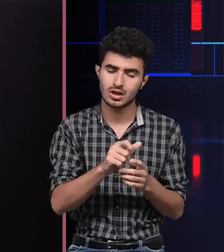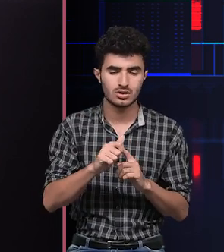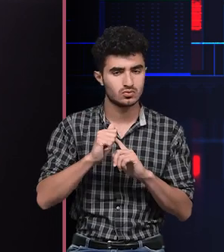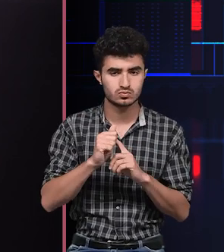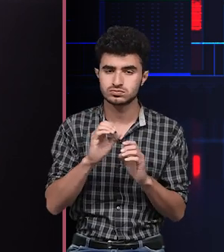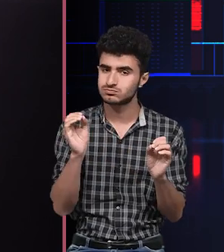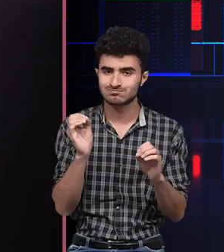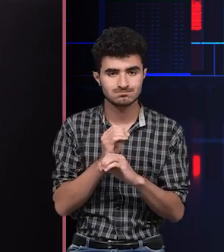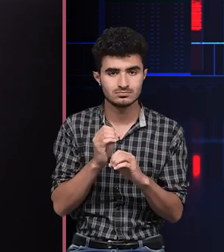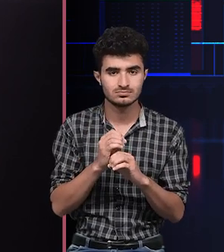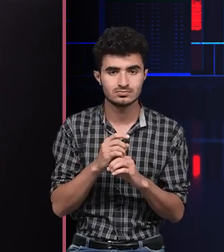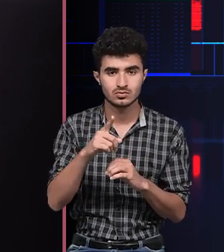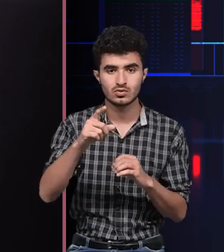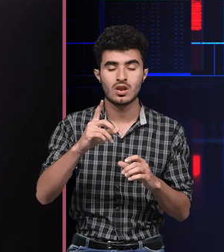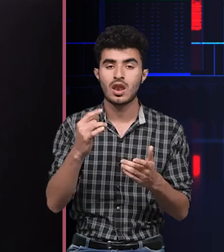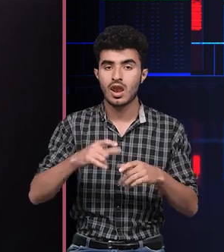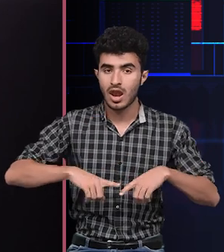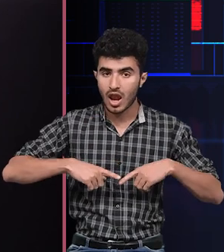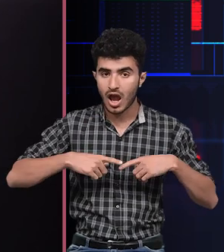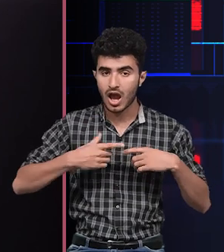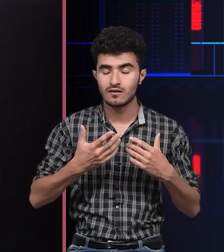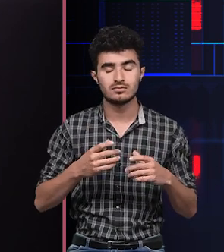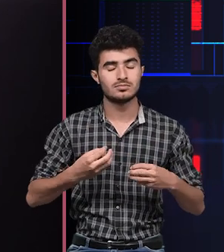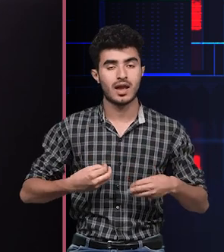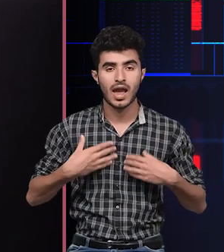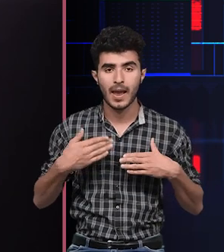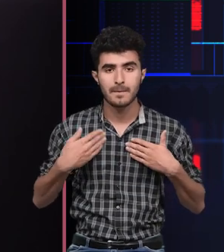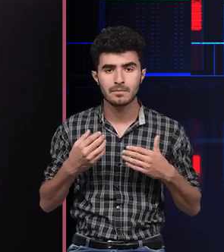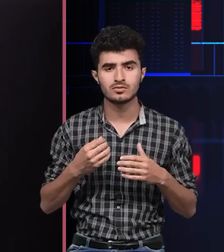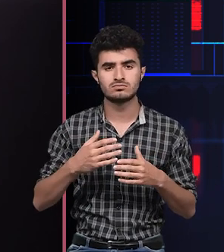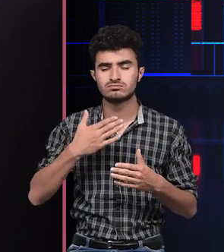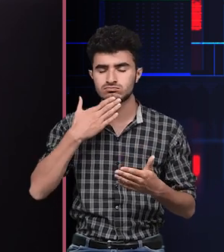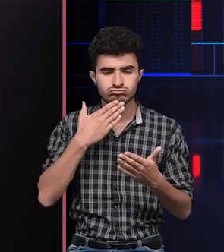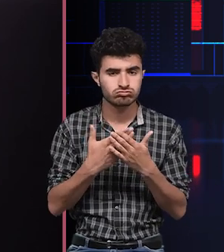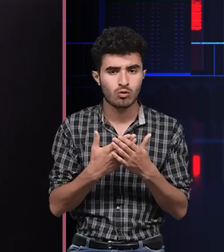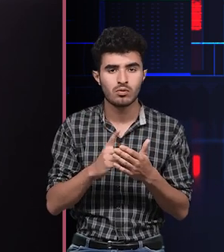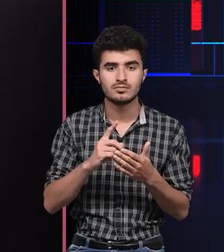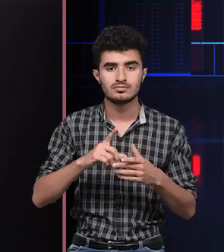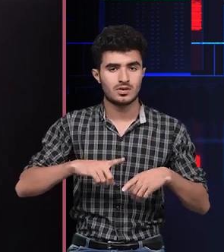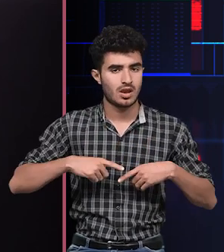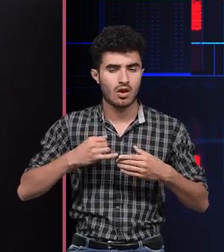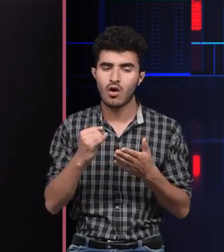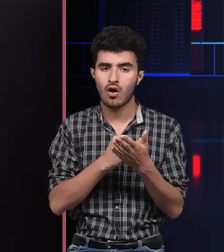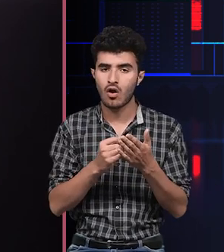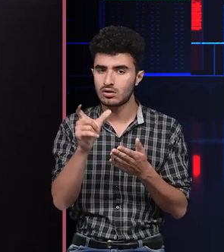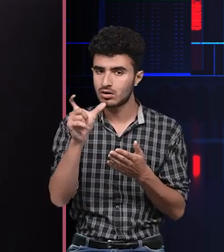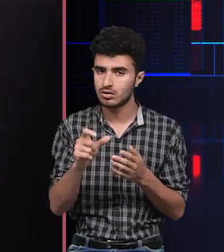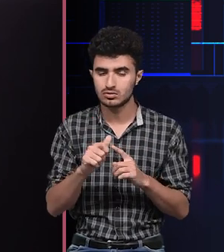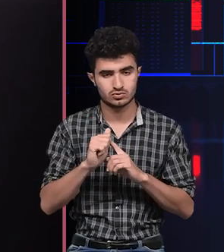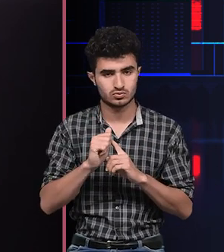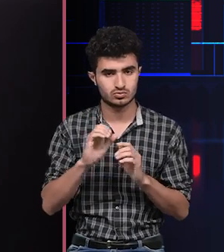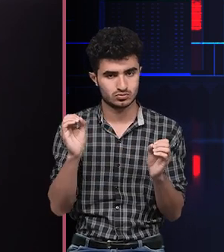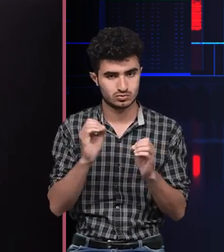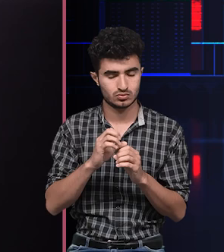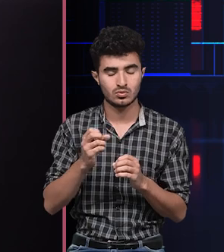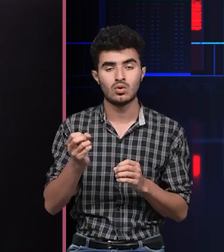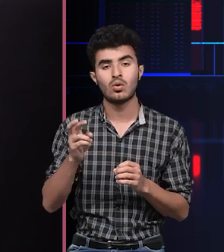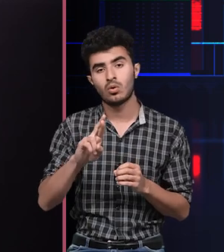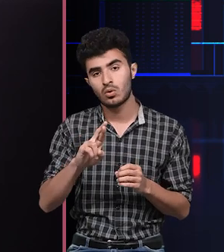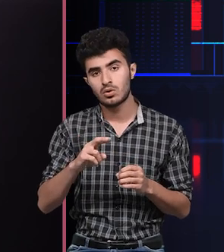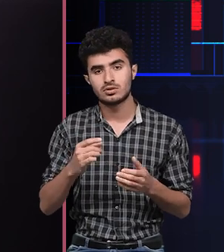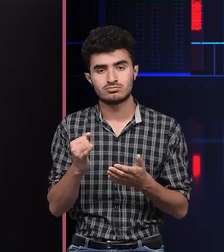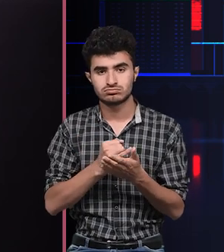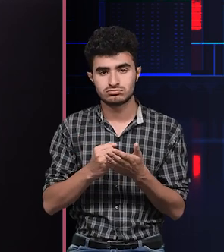to live a life which is gratifying, or to be productive, or to